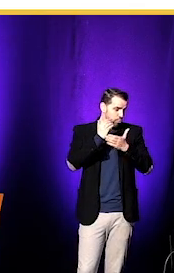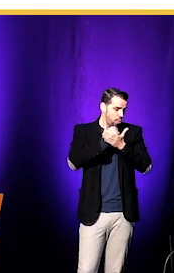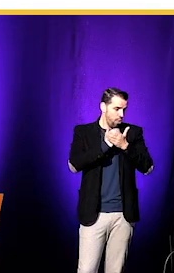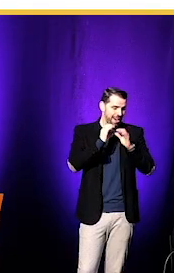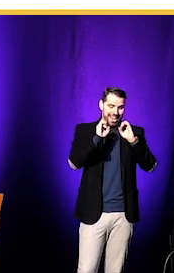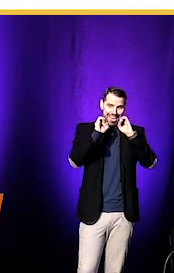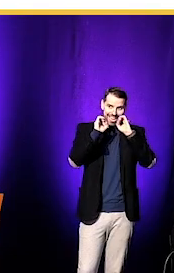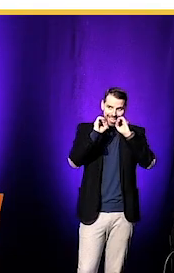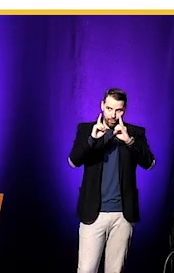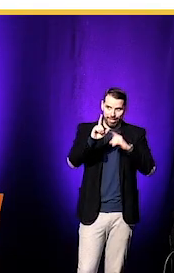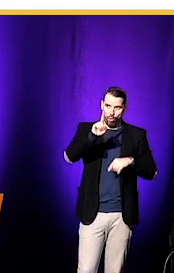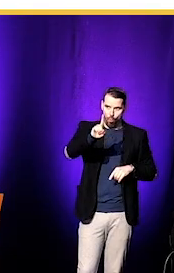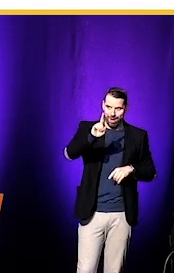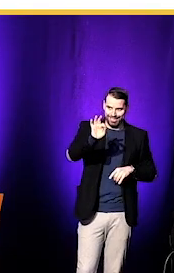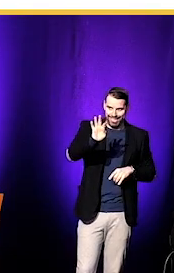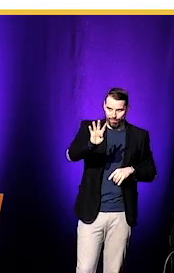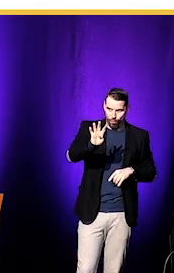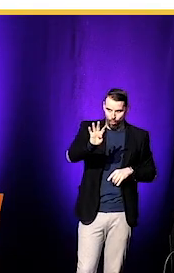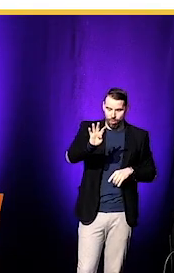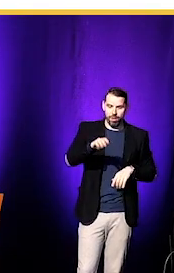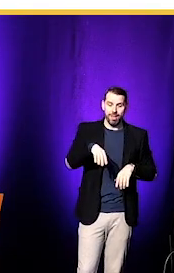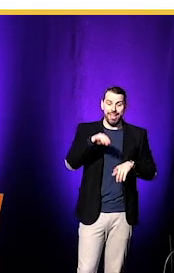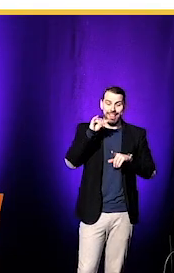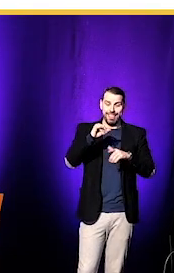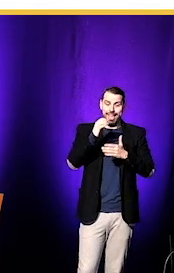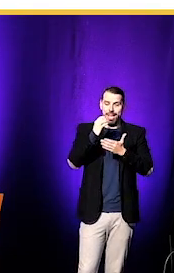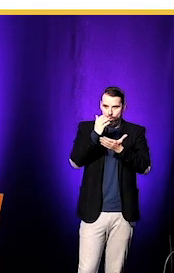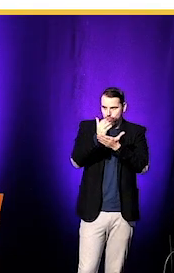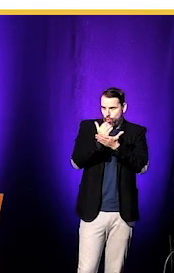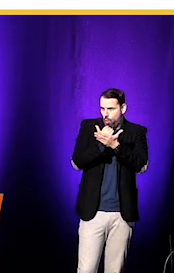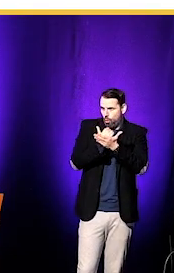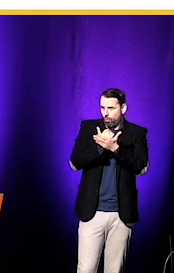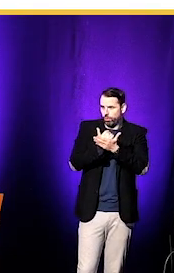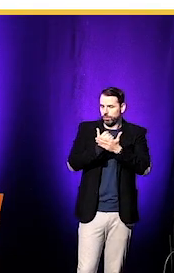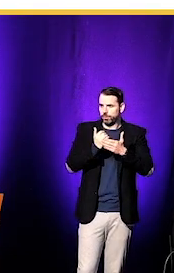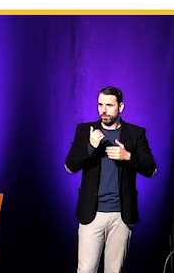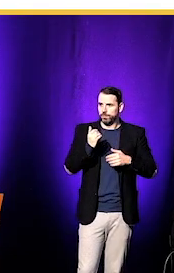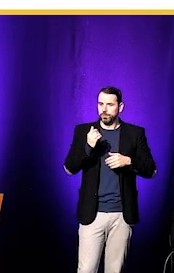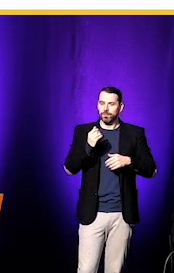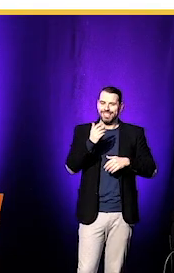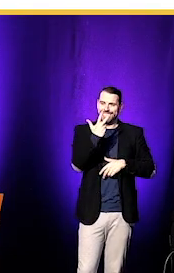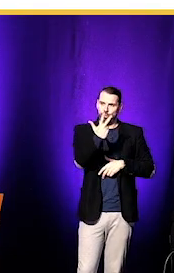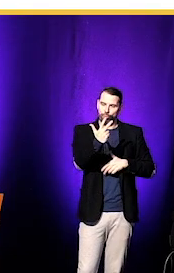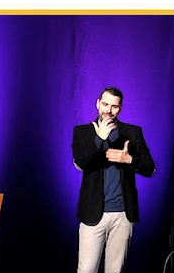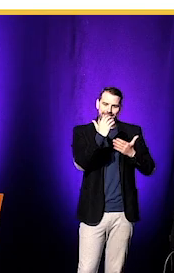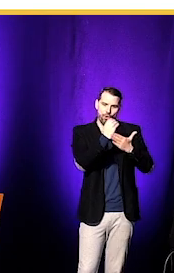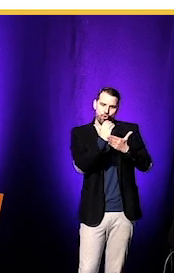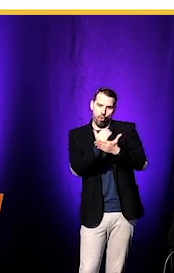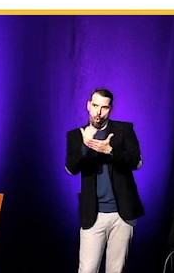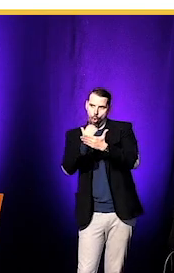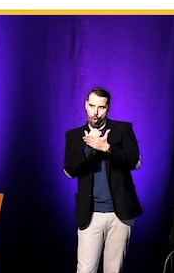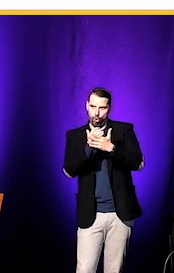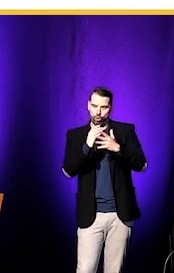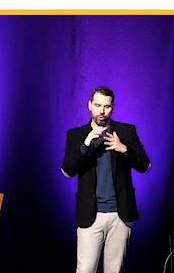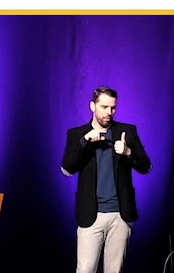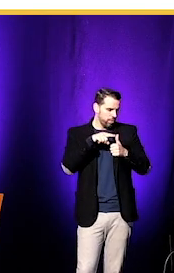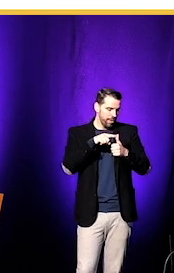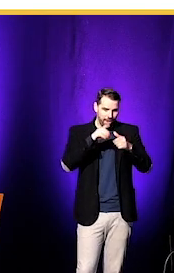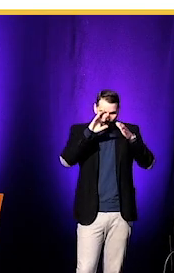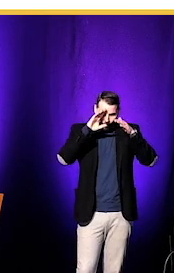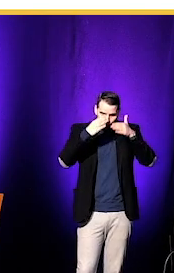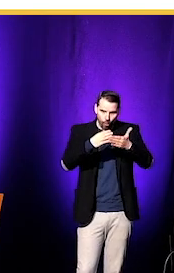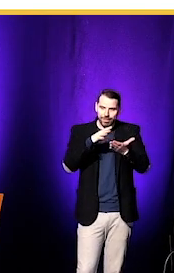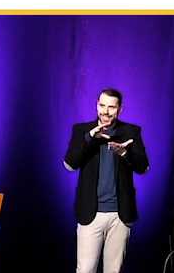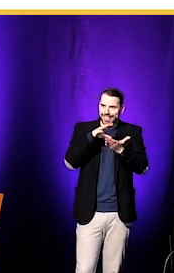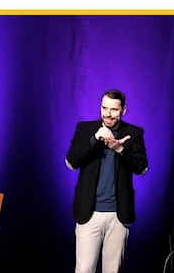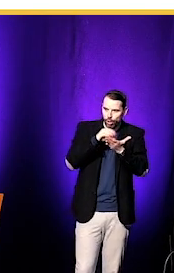a multifaceted course in the UCLA Education Minor that was a 3-course series that retained a core focus on learning and